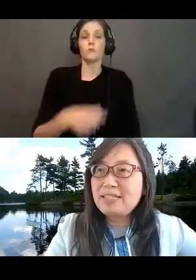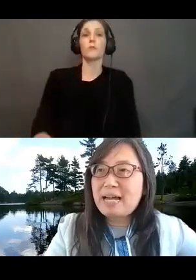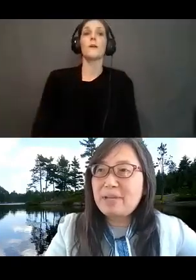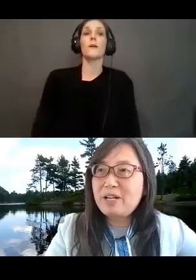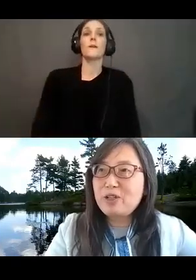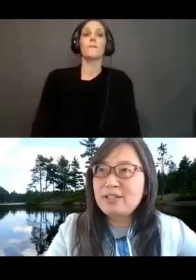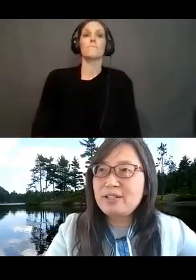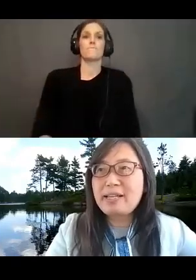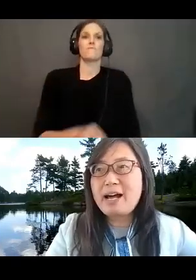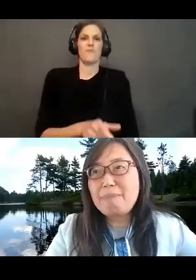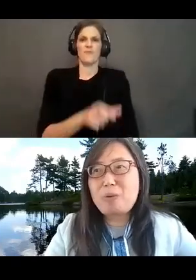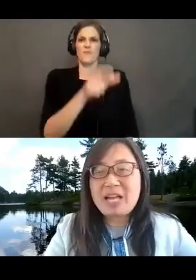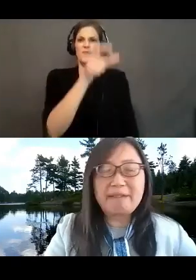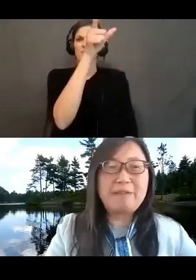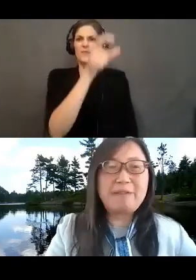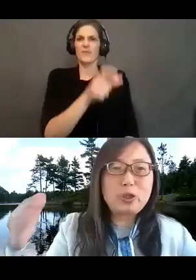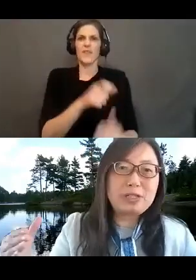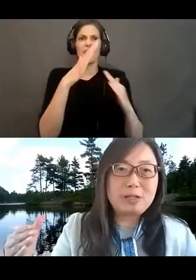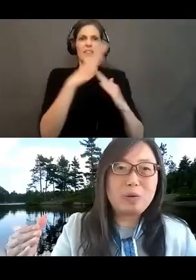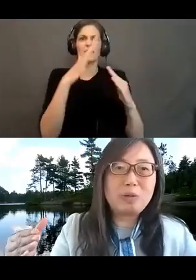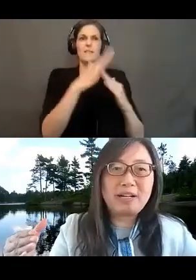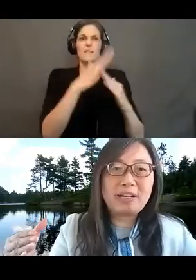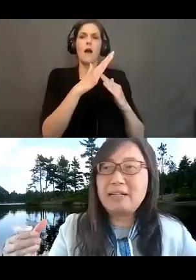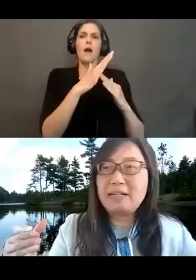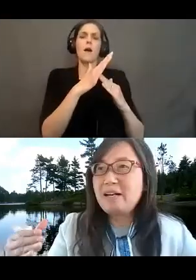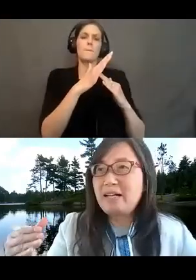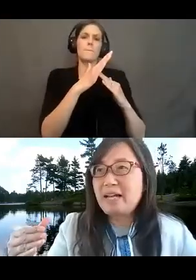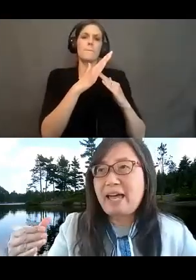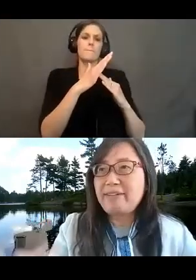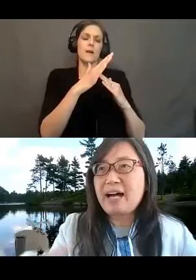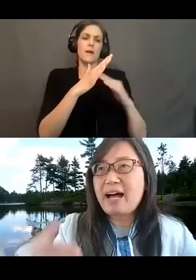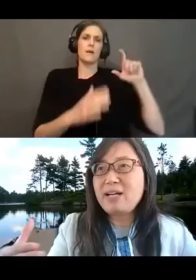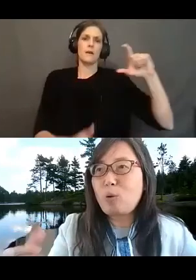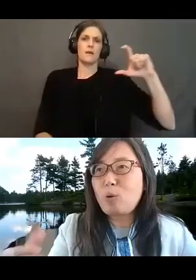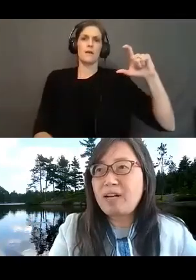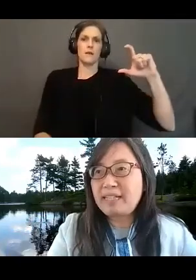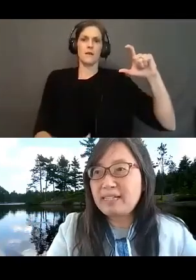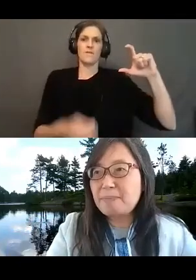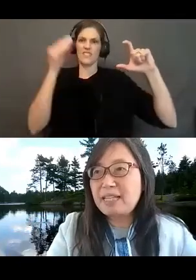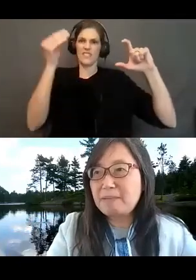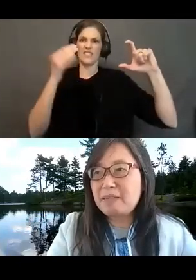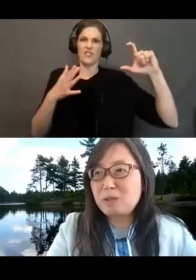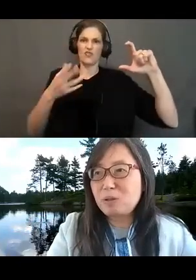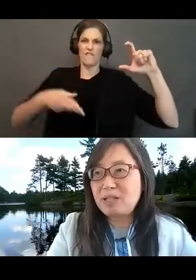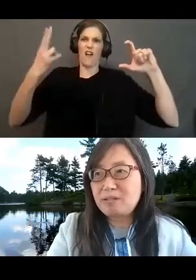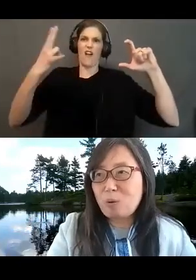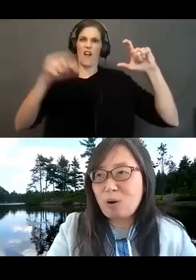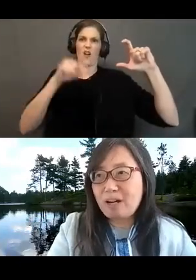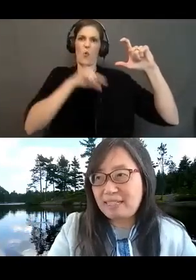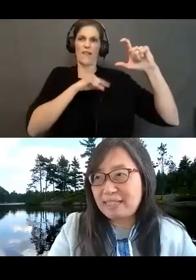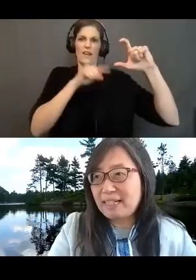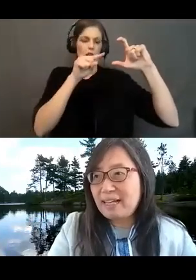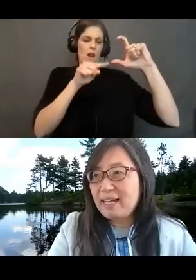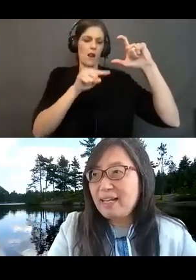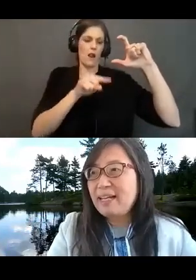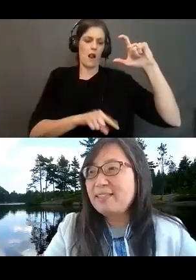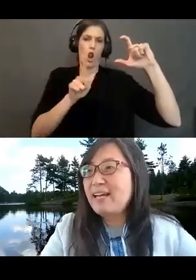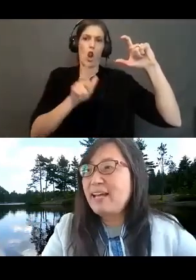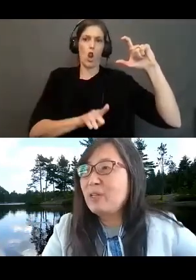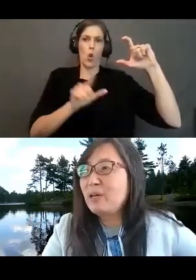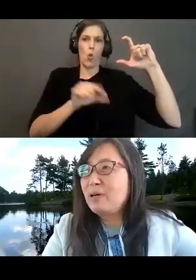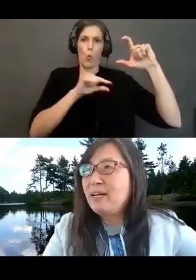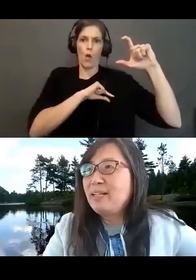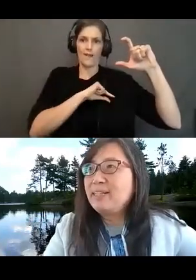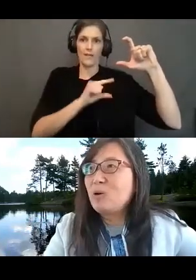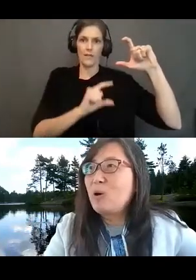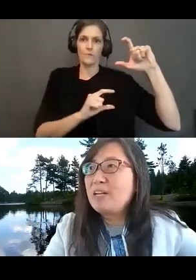Along this dimension, on the top, we have teachers who are having a higher quality, and the bottom are those with lower quality. And let's say,